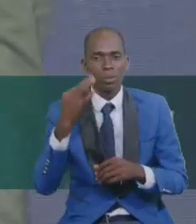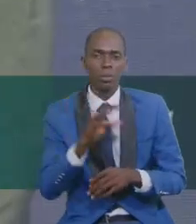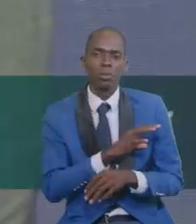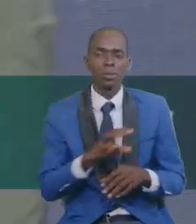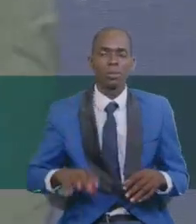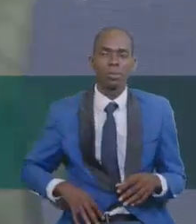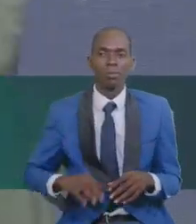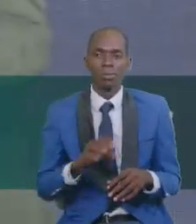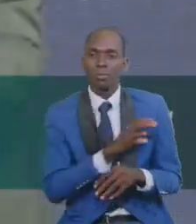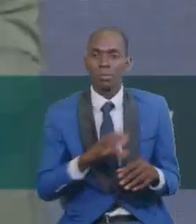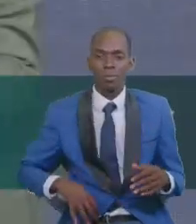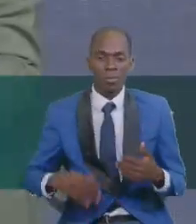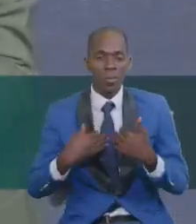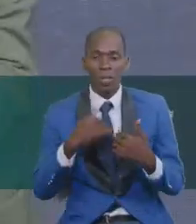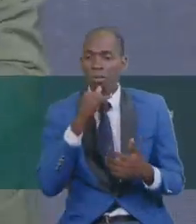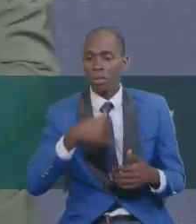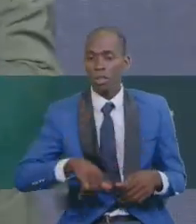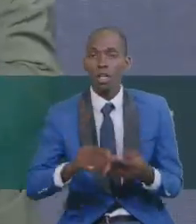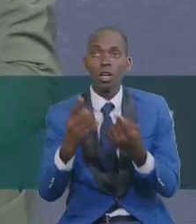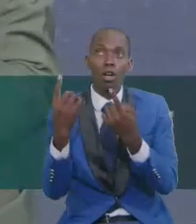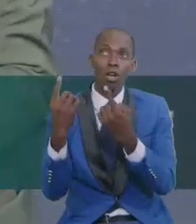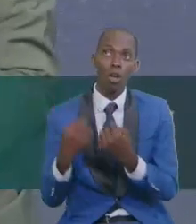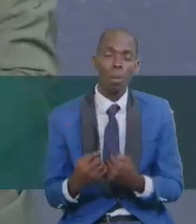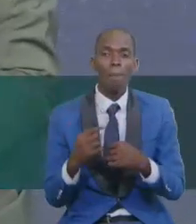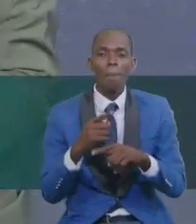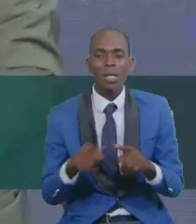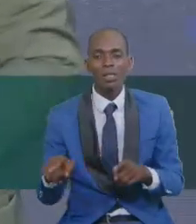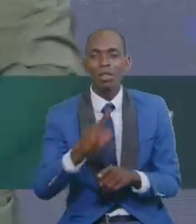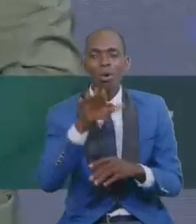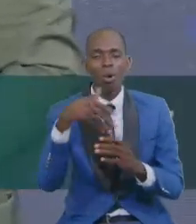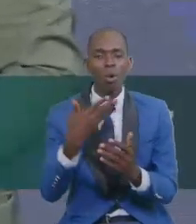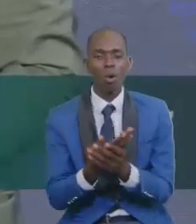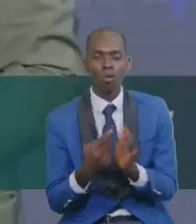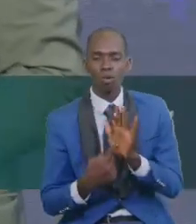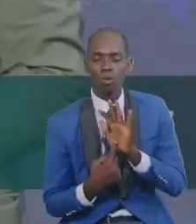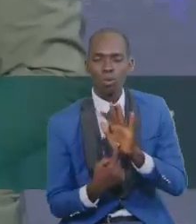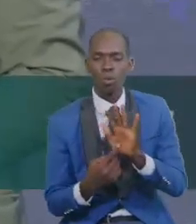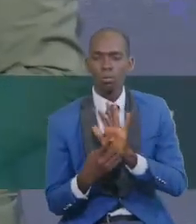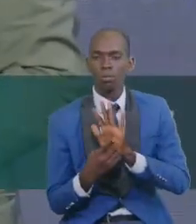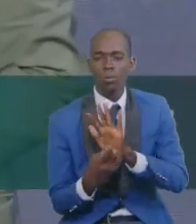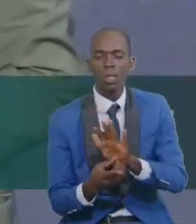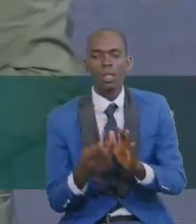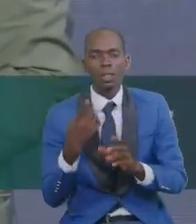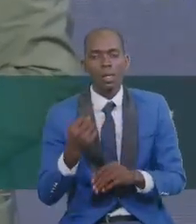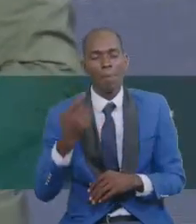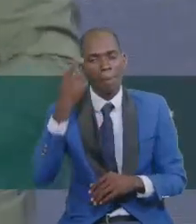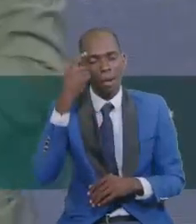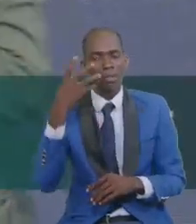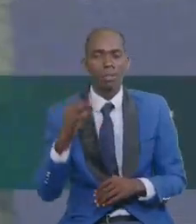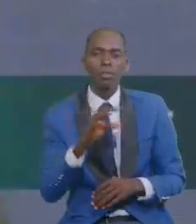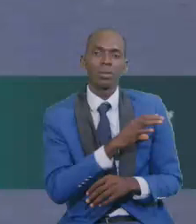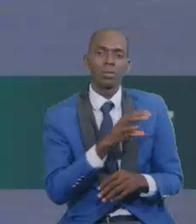Christ had not yet come, but they exhibited, they demonstrated the mind of Christ.